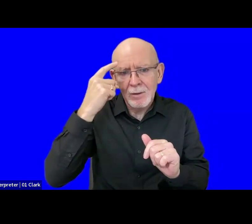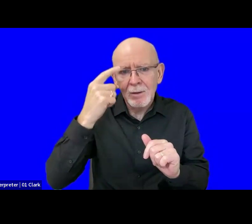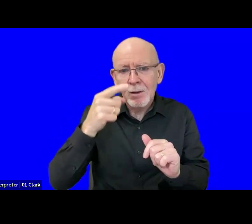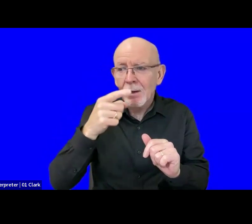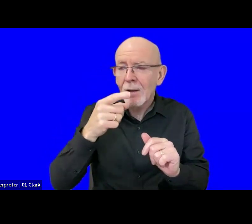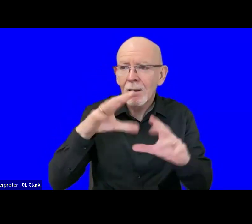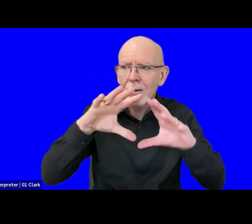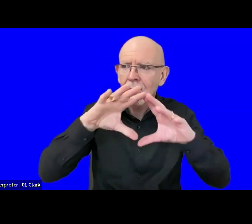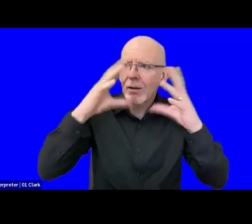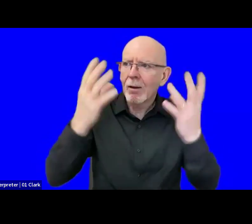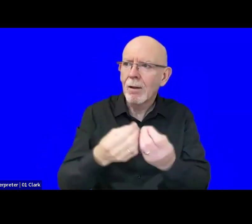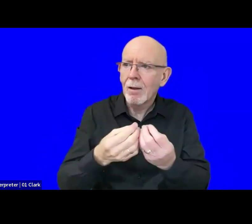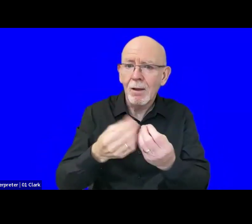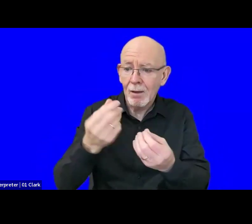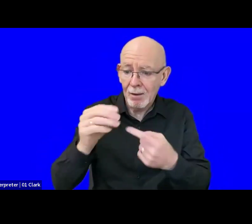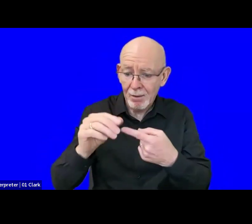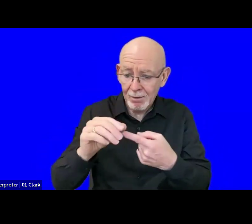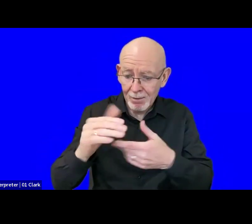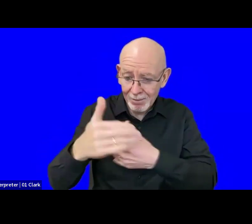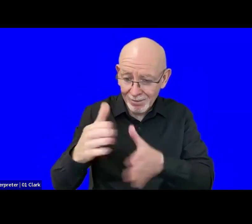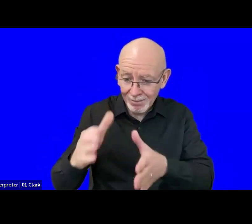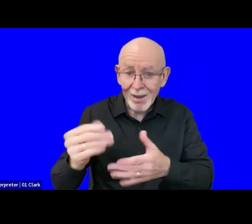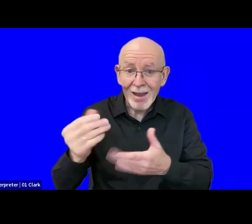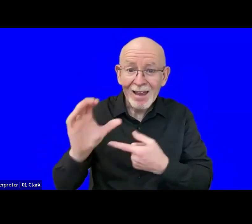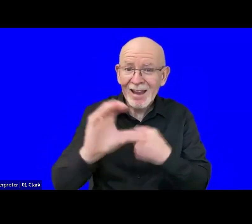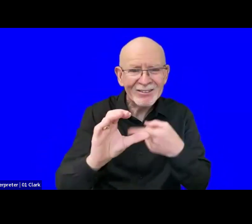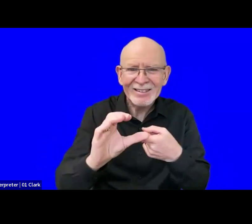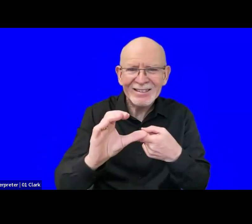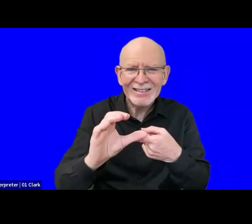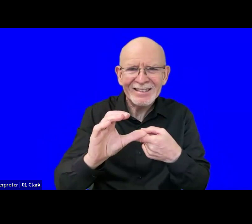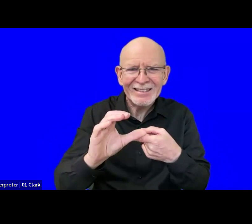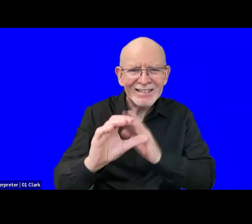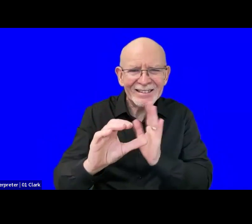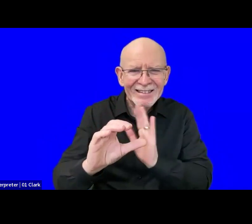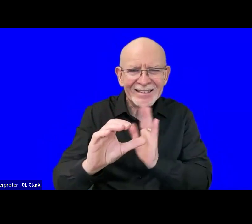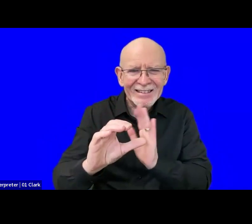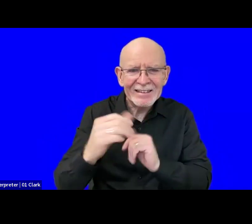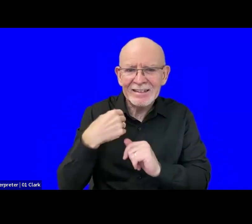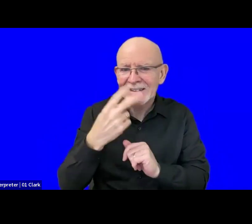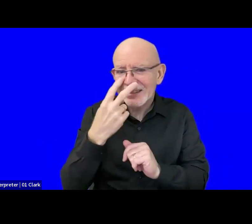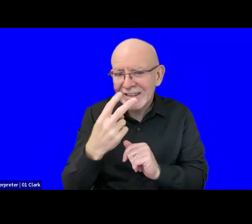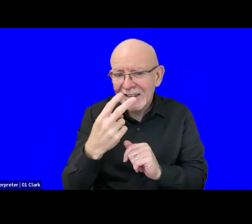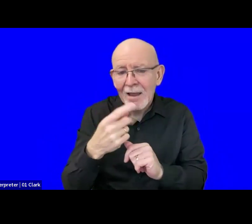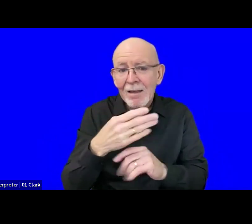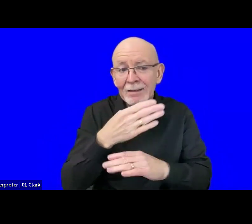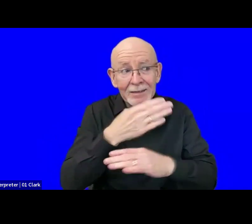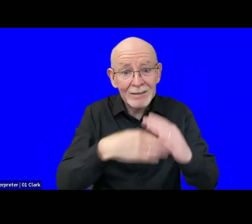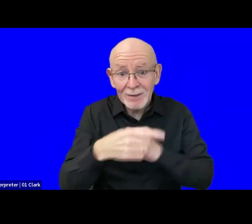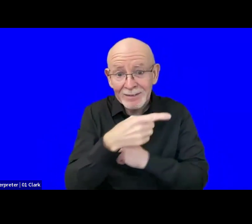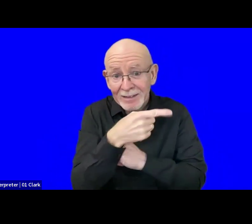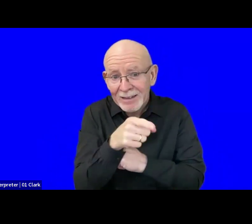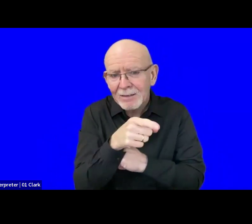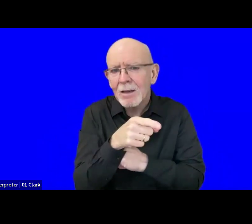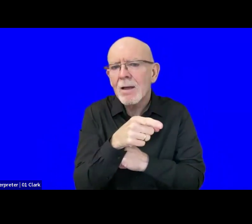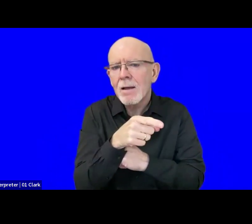and giving the cash to the beneficiary, and then we consider the problem is solved. Cash will never cover all